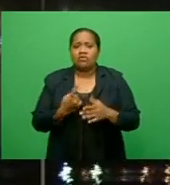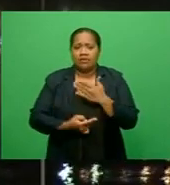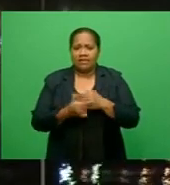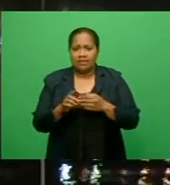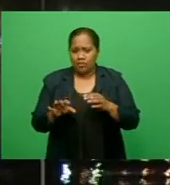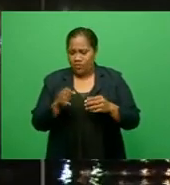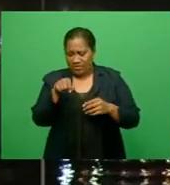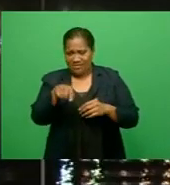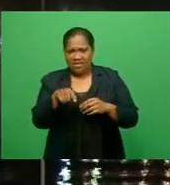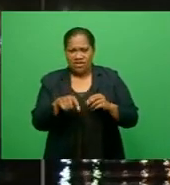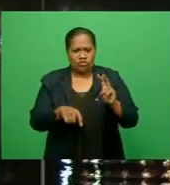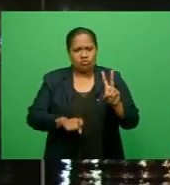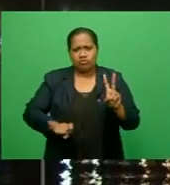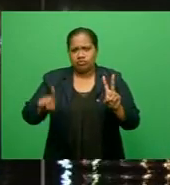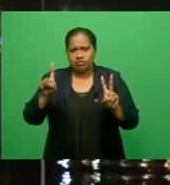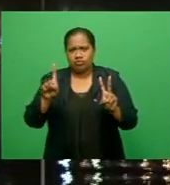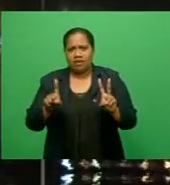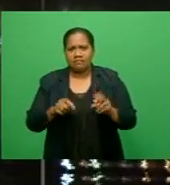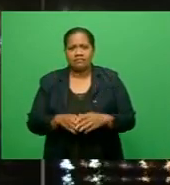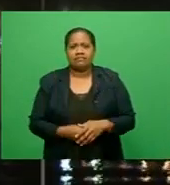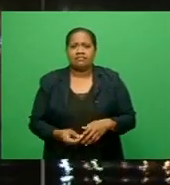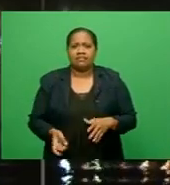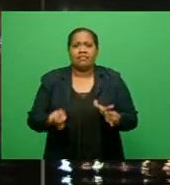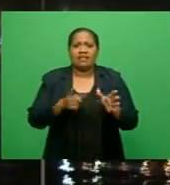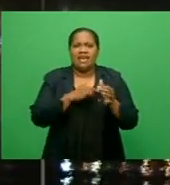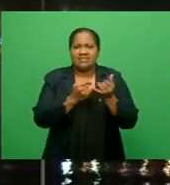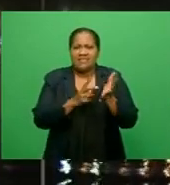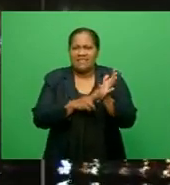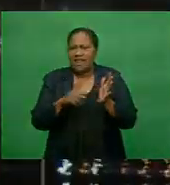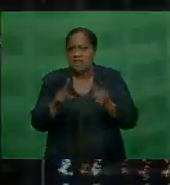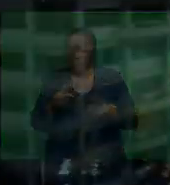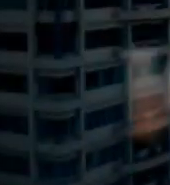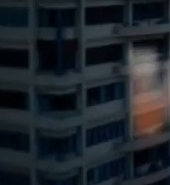2-1, and Aston Villa defeated the Wolves 1-0.